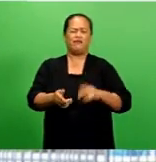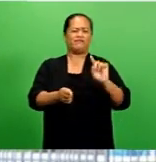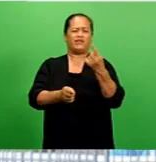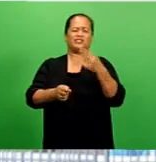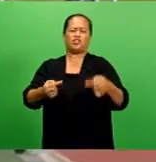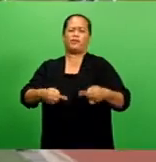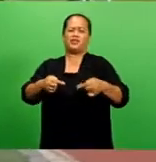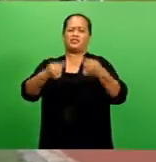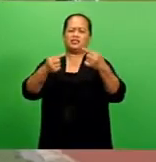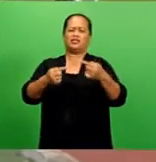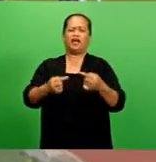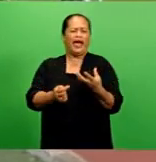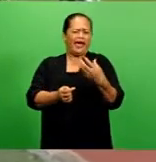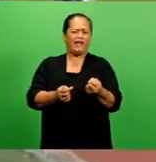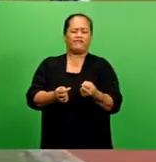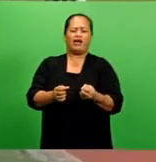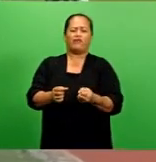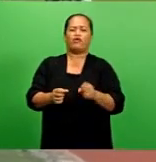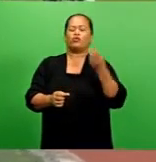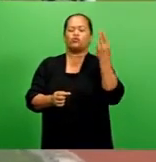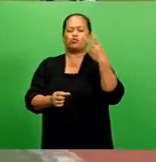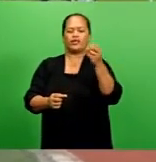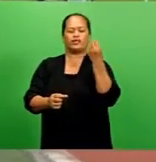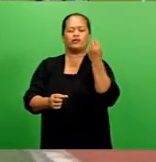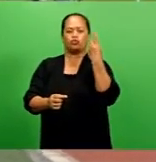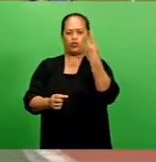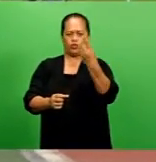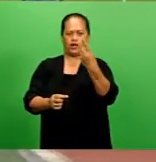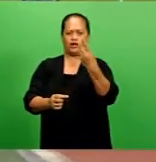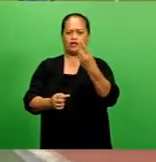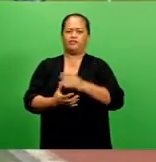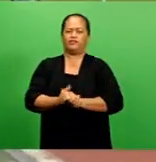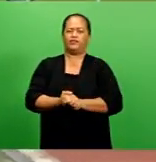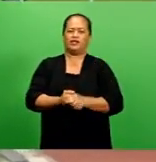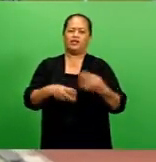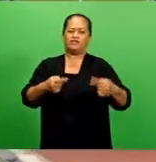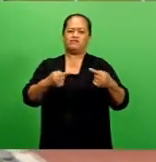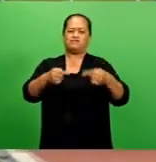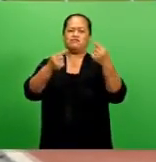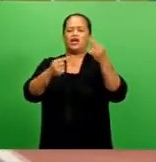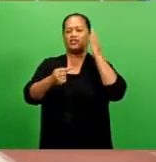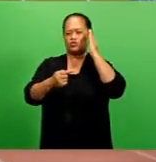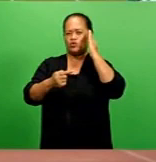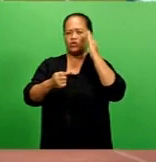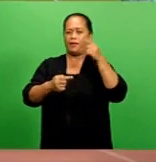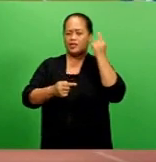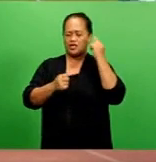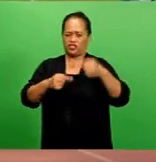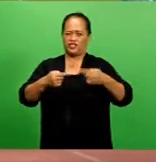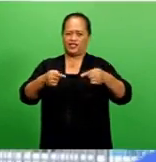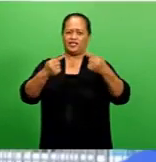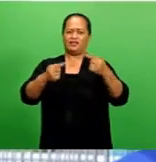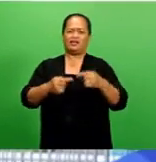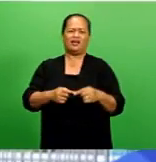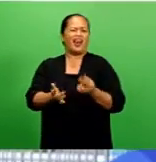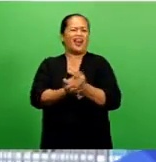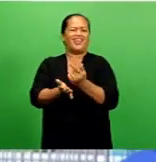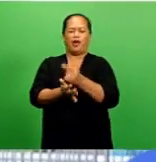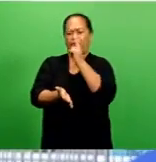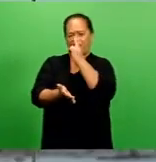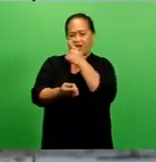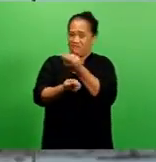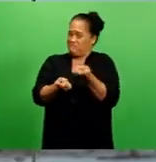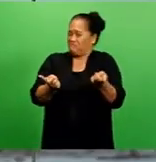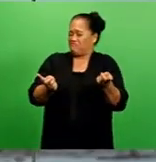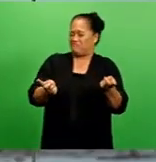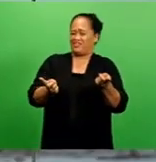having for the year. For 2021, this is our first competition. And I think a lot of people are still enjoying the new year. And this is normal for